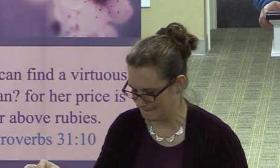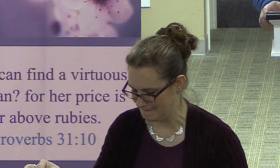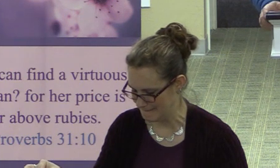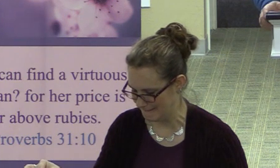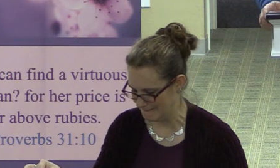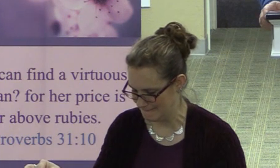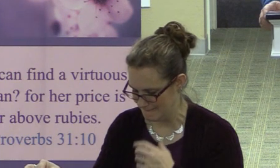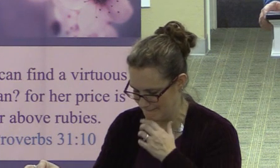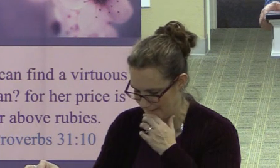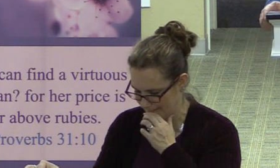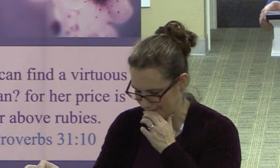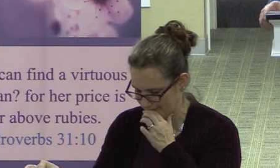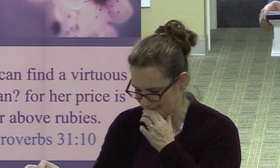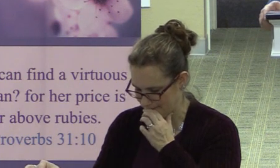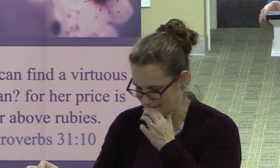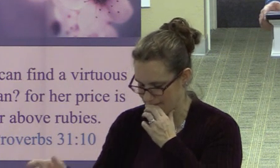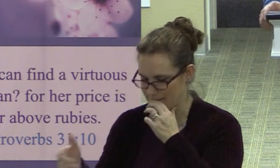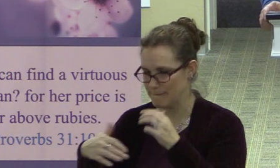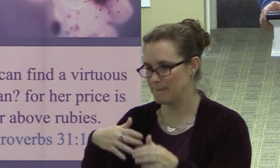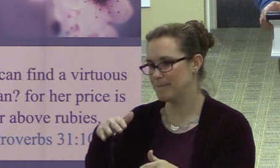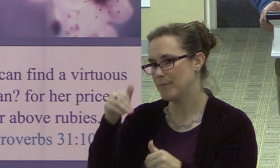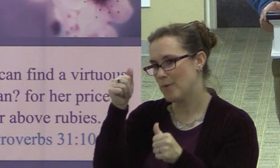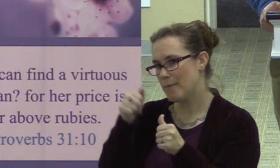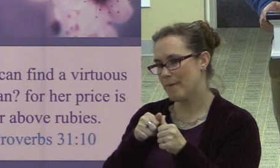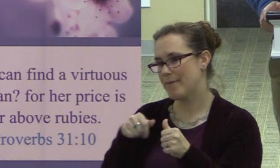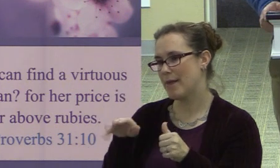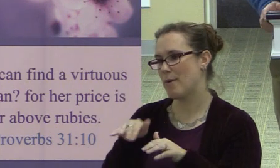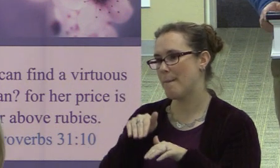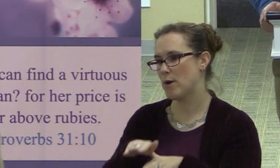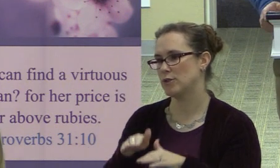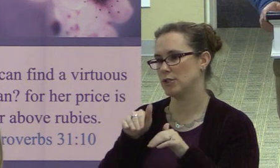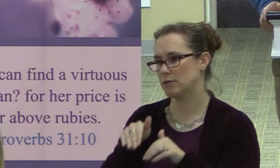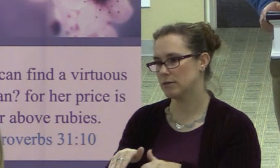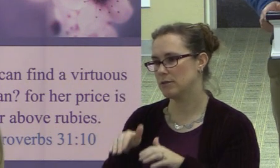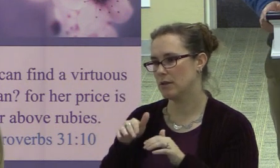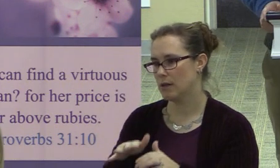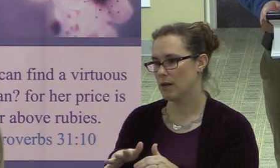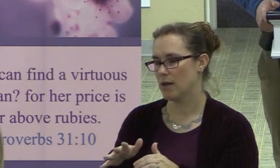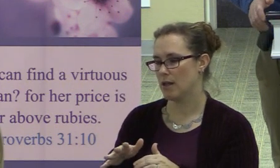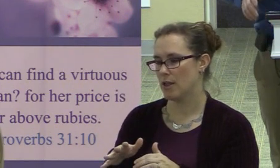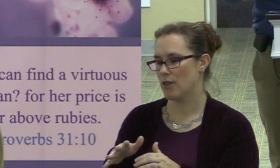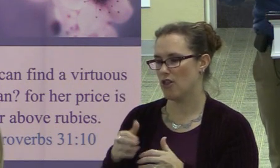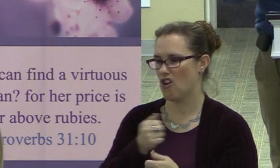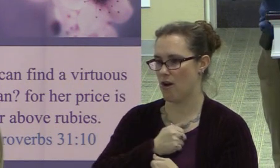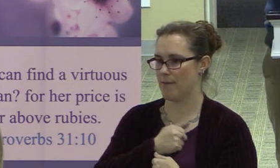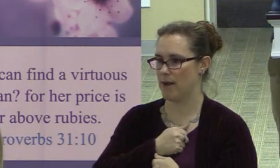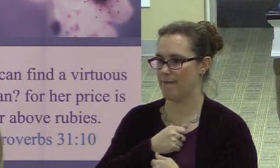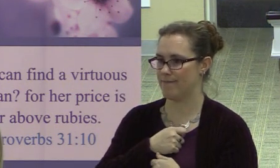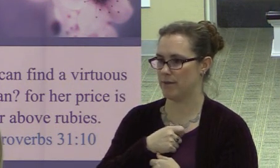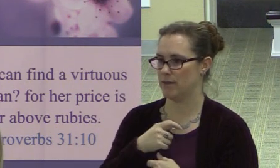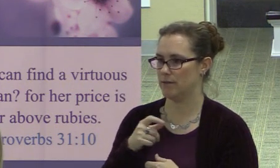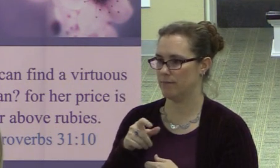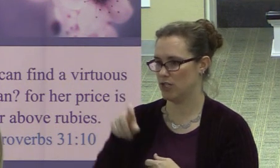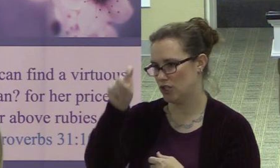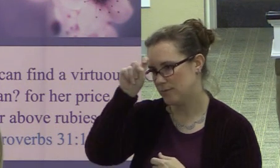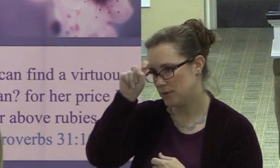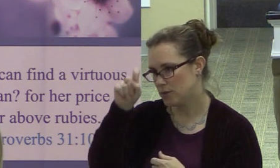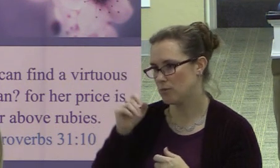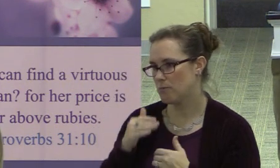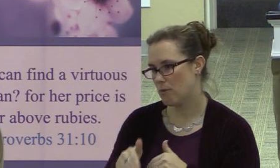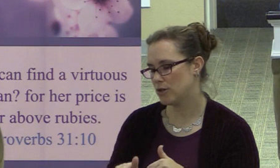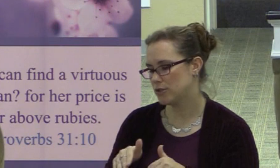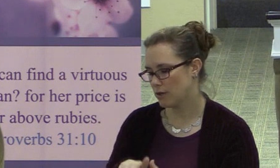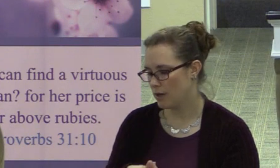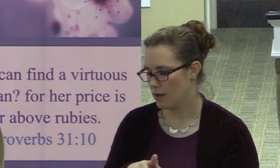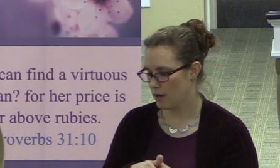And the pillar of cloud, remember they were marching, the army of the Egyptians were. And the pillar of cloud went before their